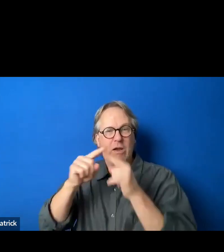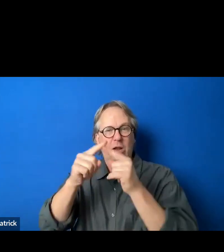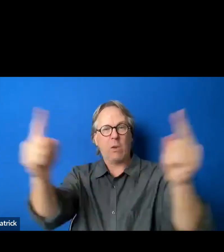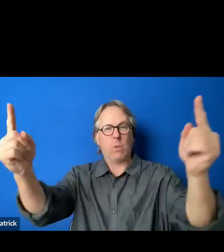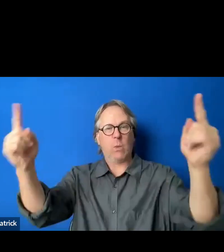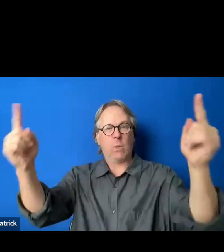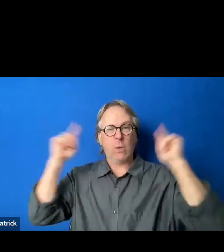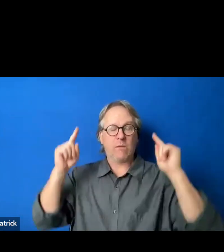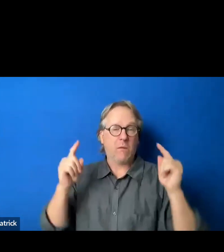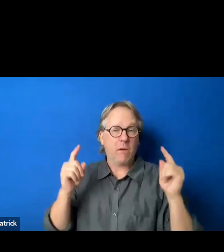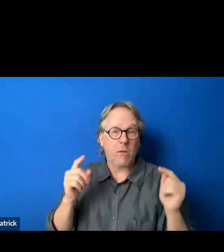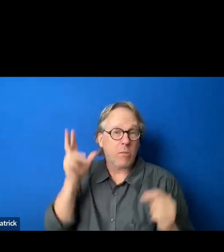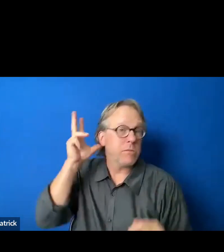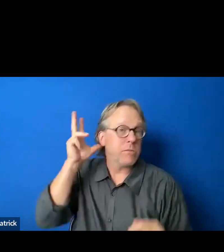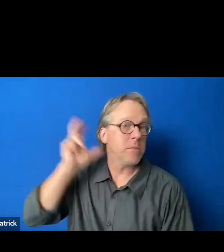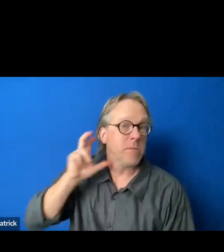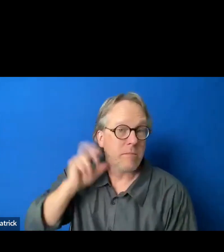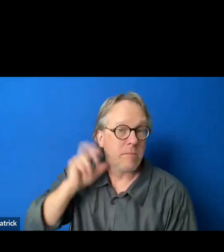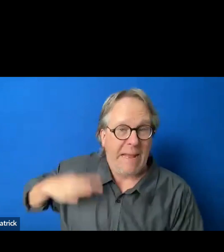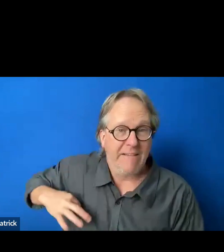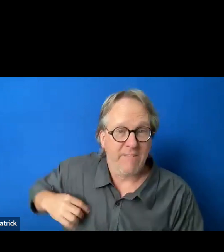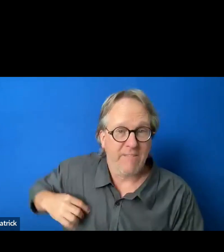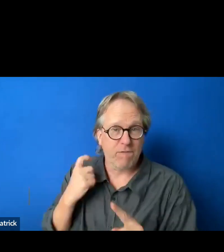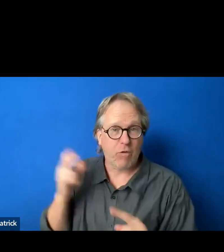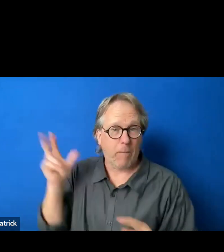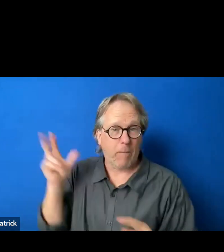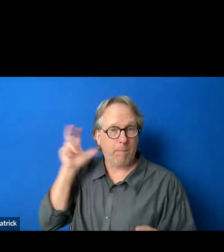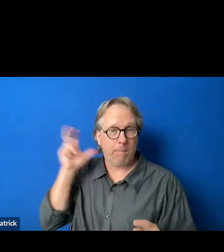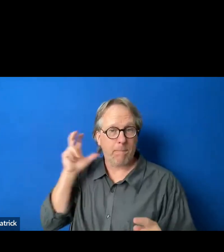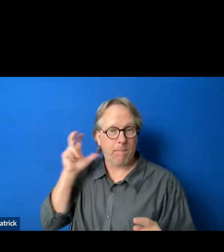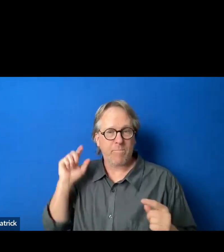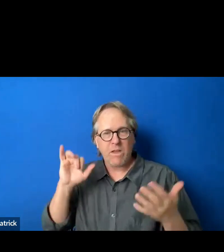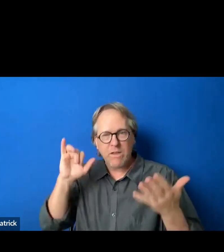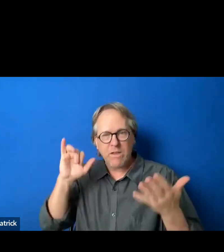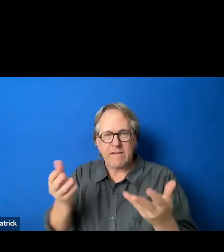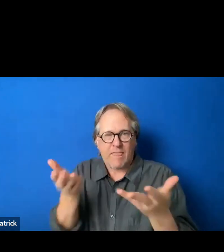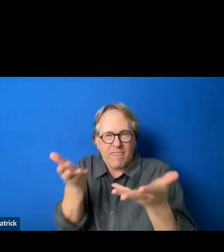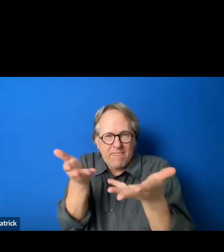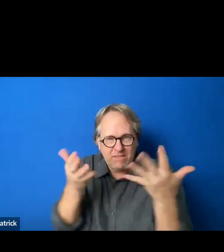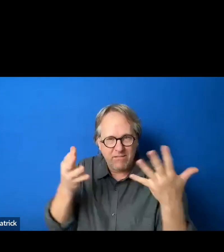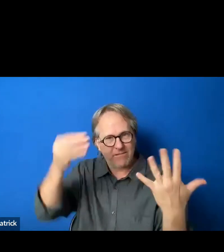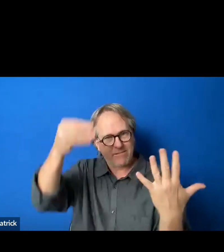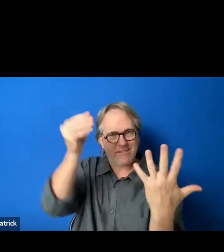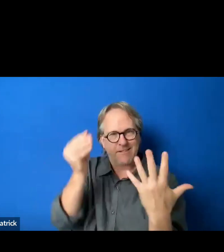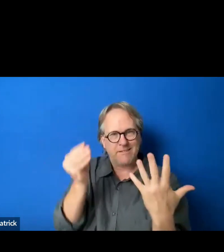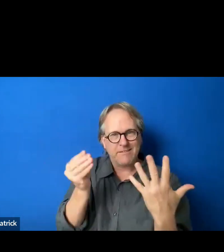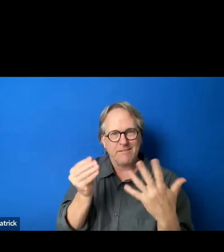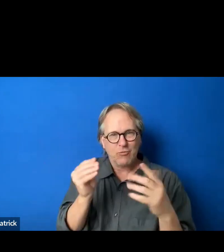us benefit from them, and it's concrete, it's tangible, you can put it in the budget.